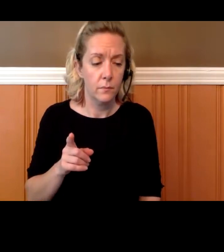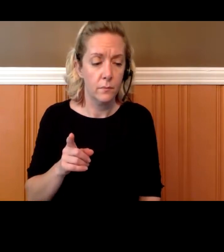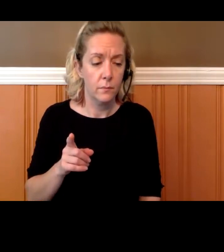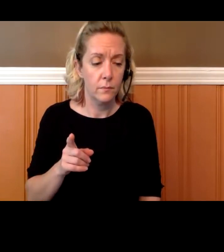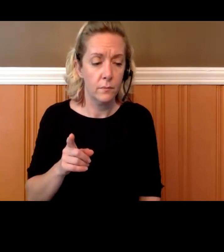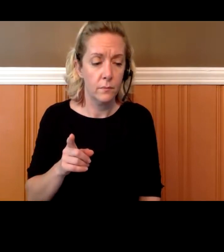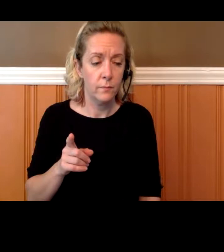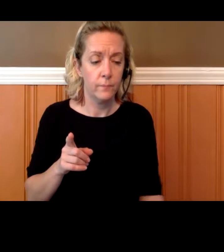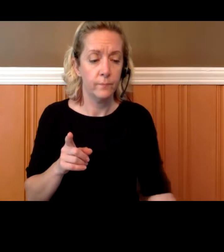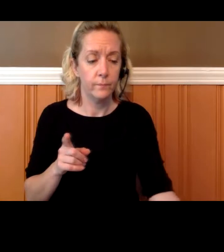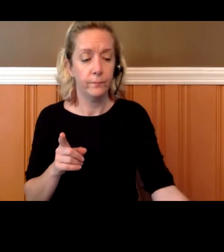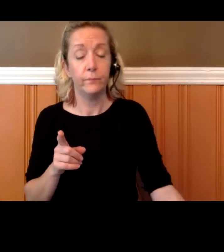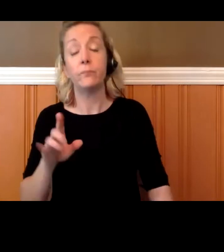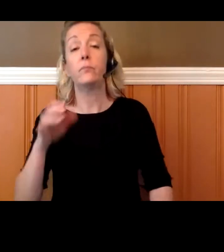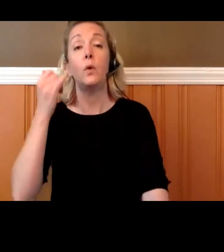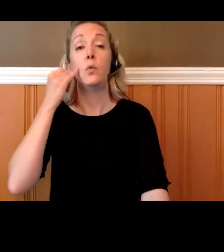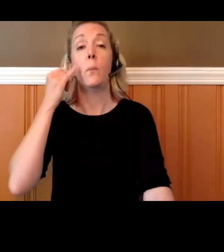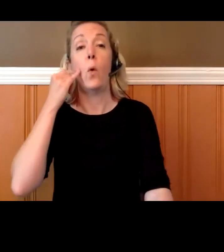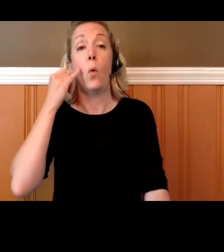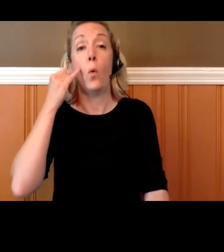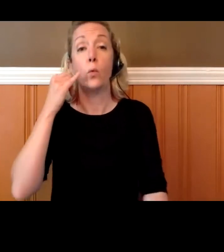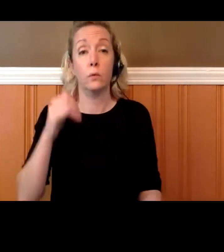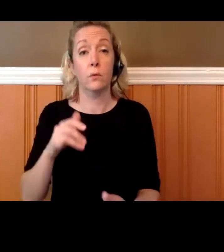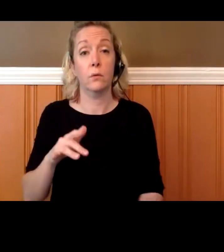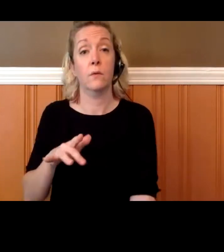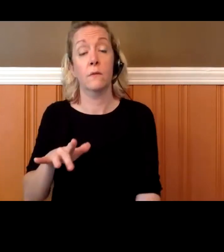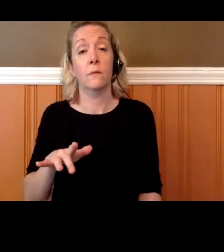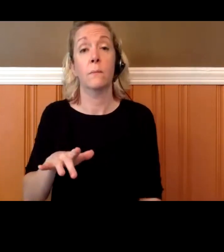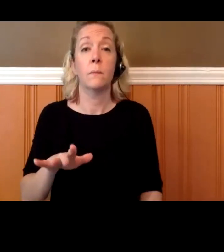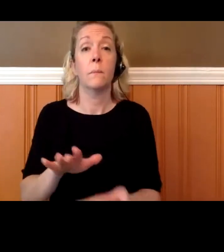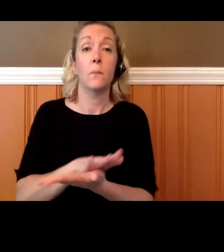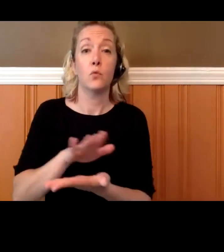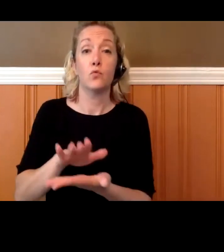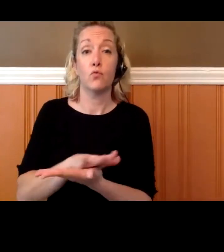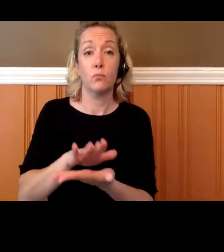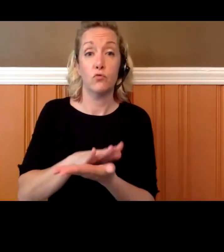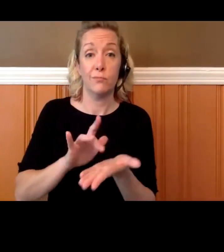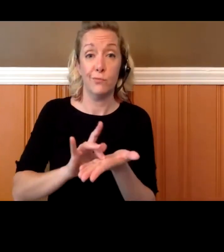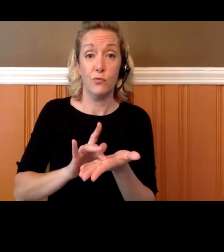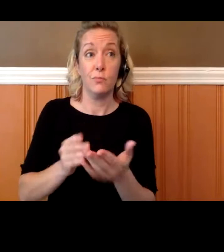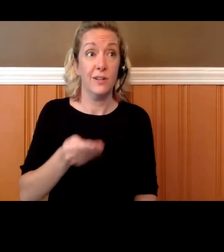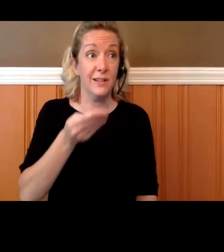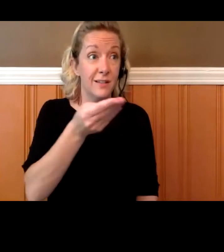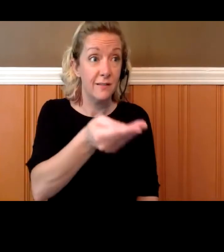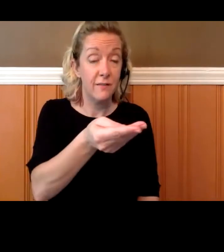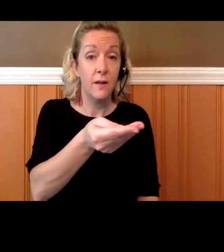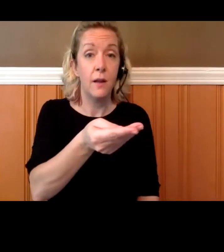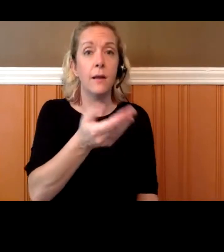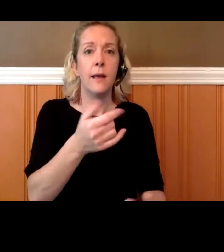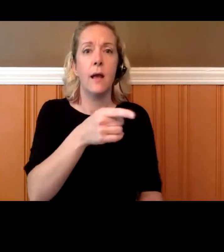pharmacist had some questions for the customer, or if the customer had some questions for the